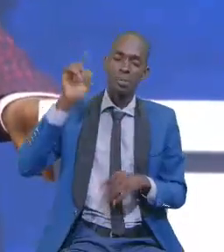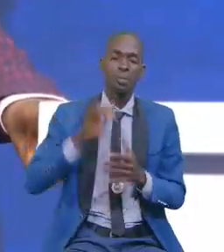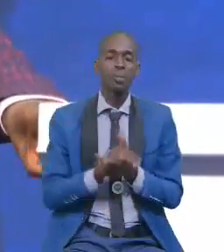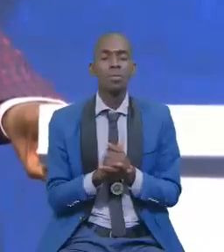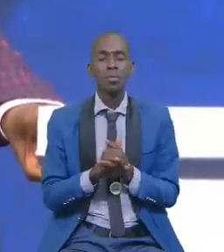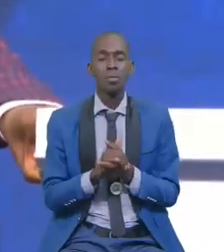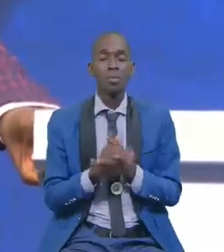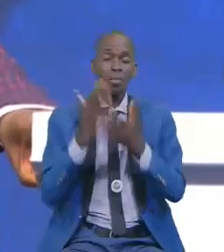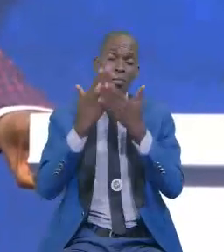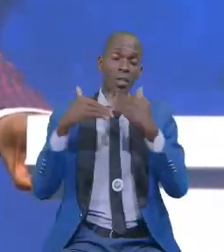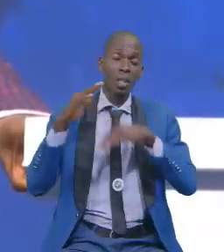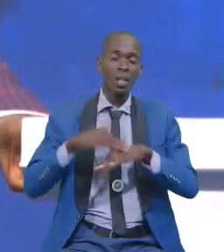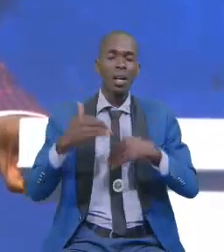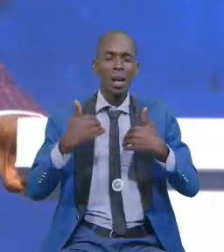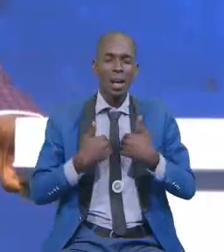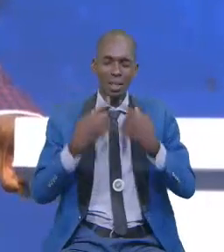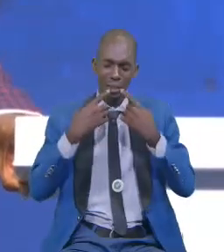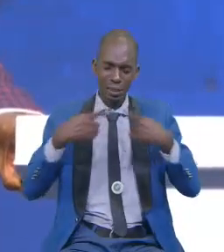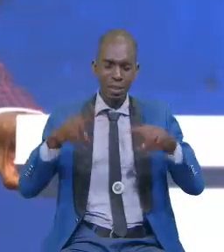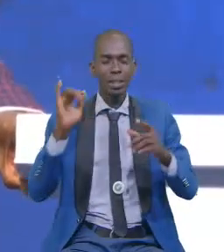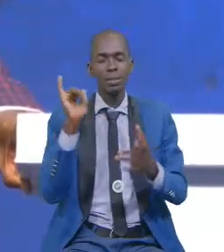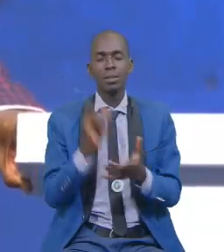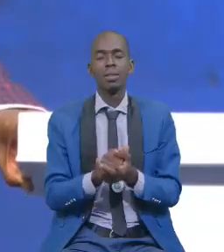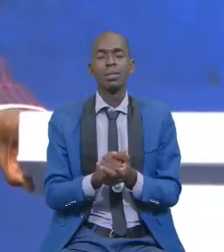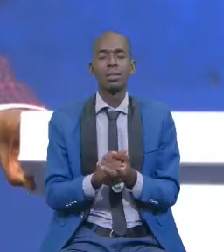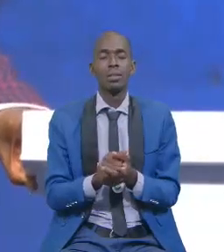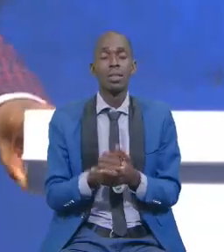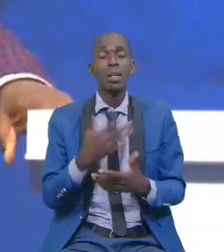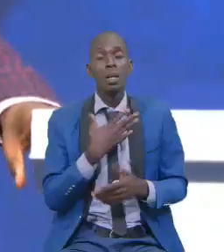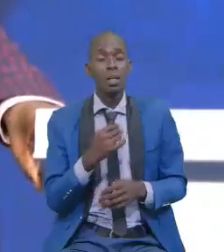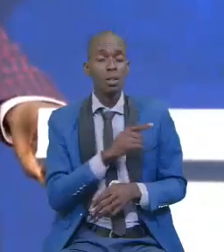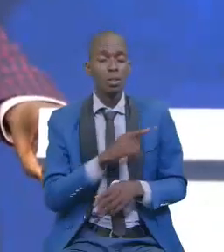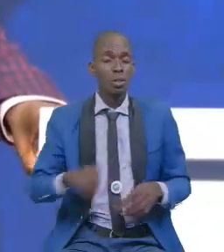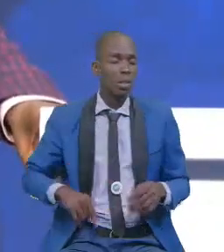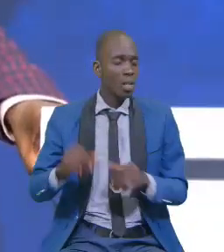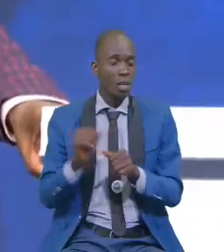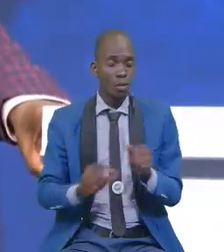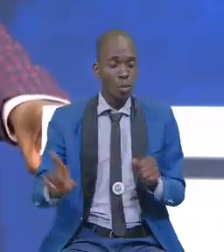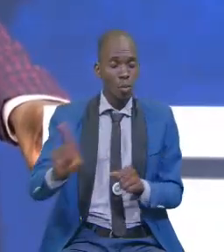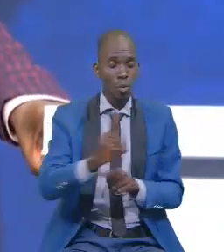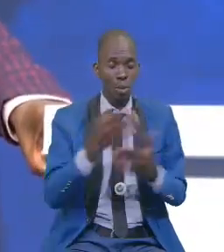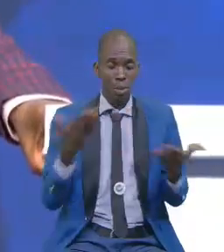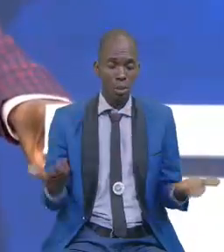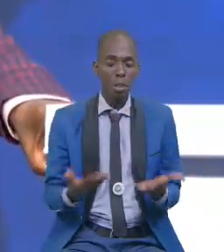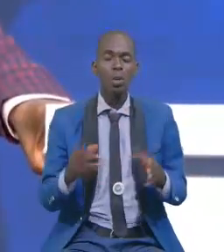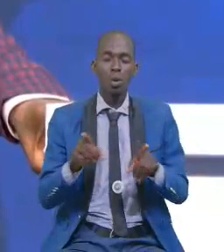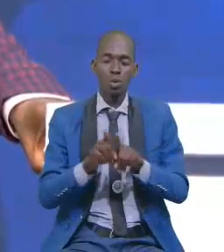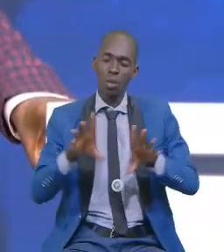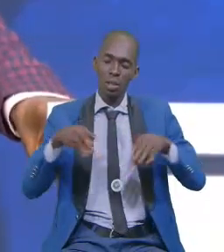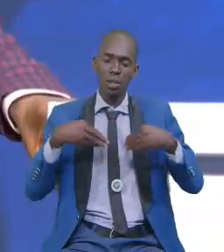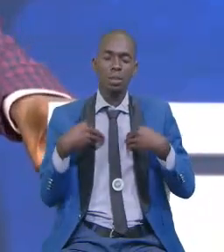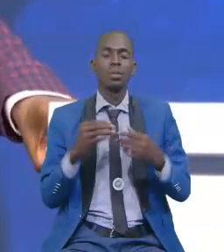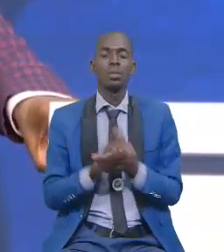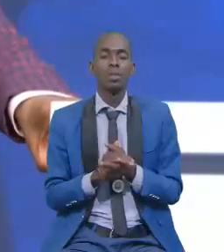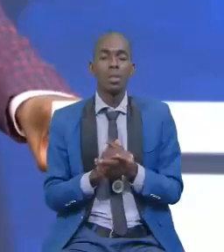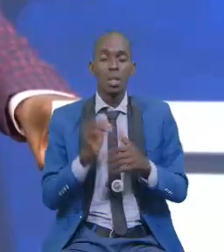Heaven has declared that. And Lord, everyone here tonight, we accept.